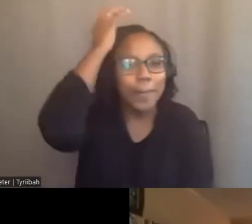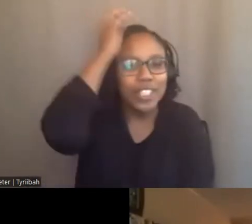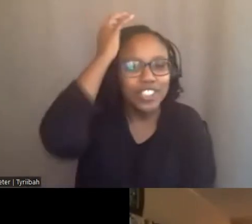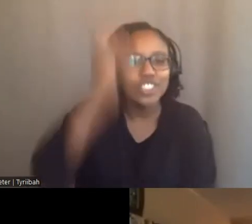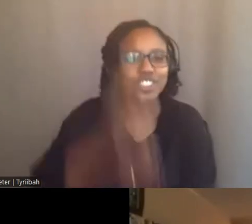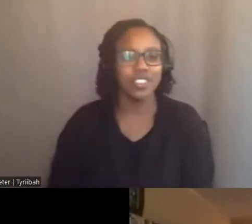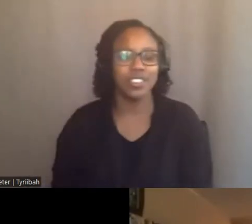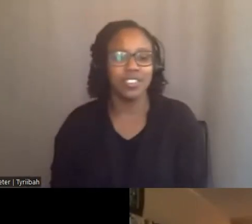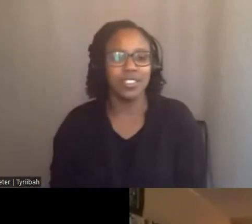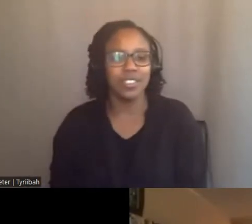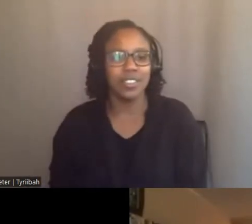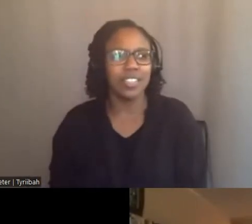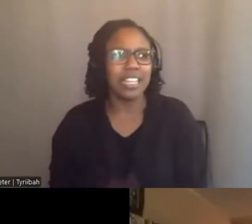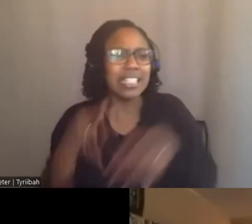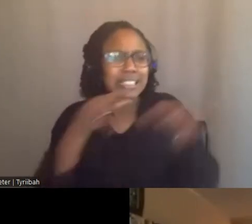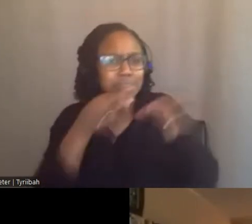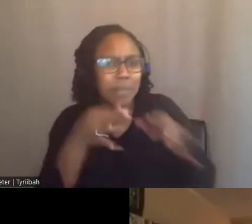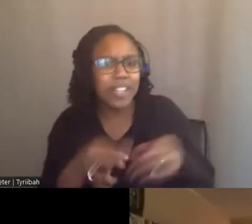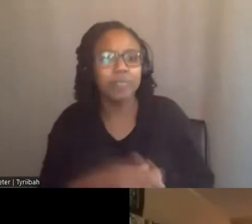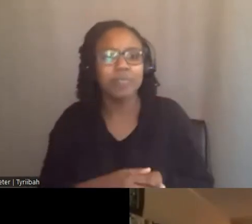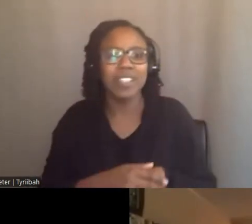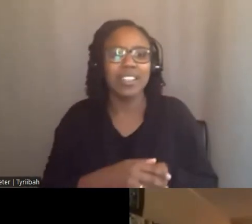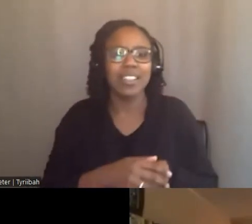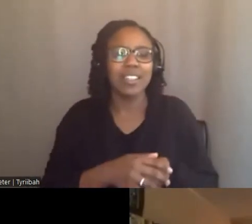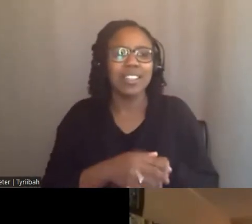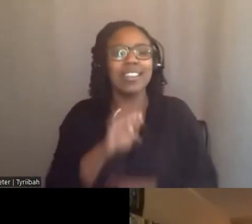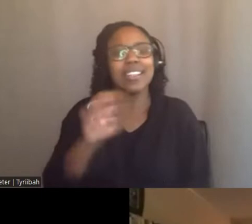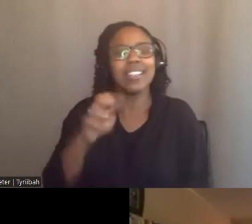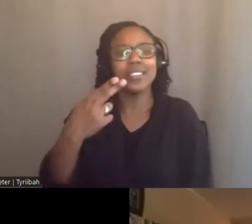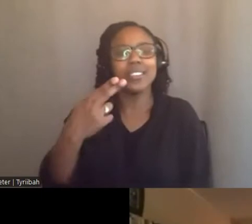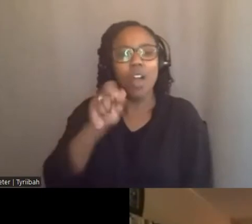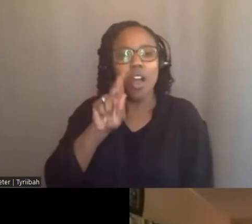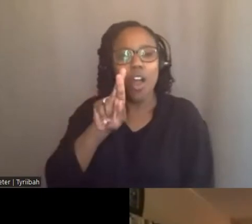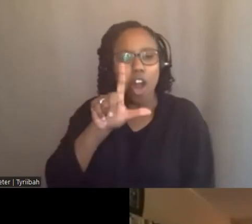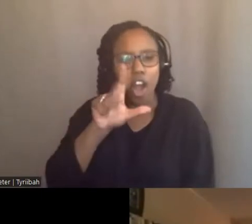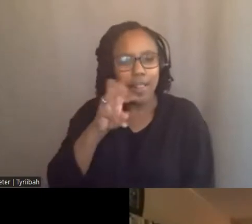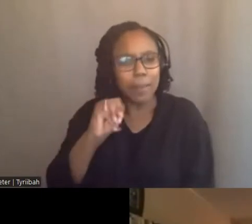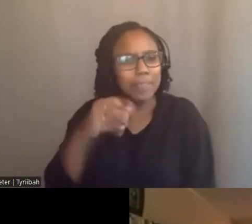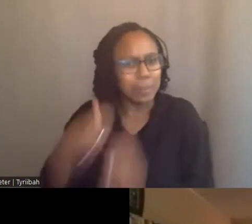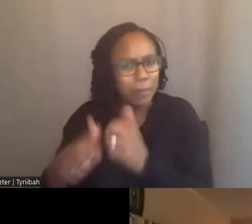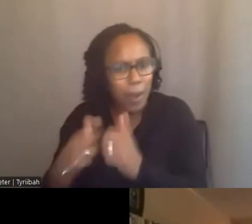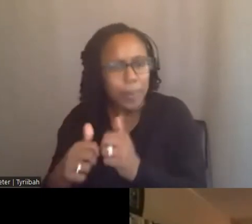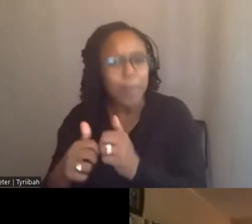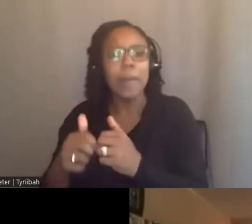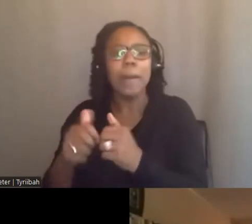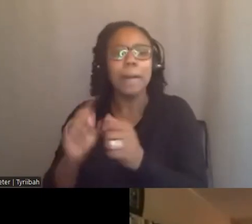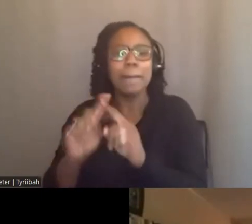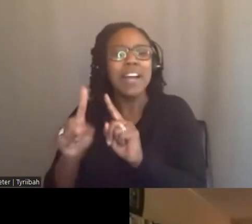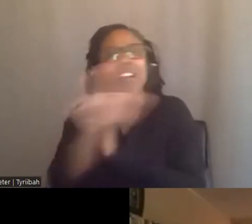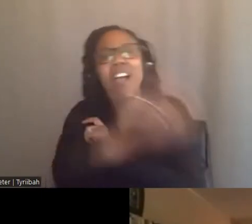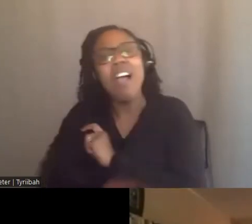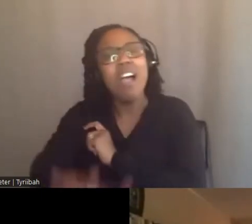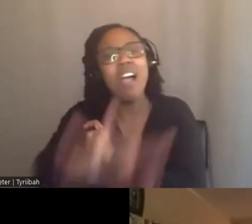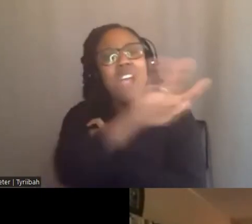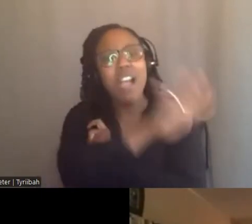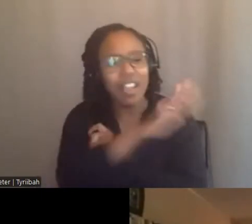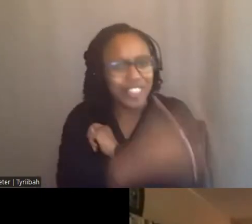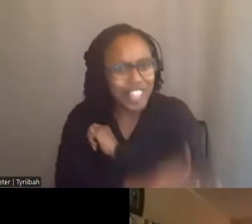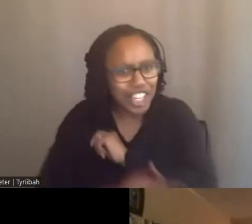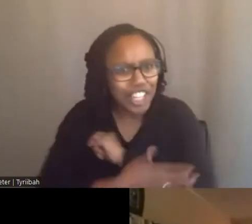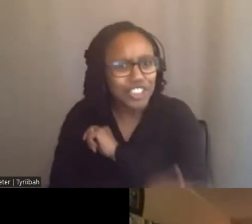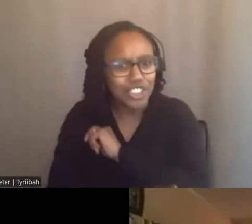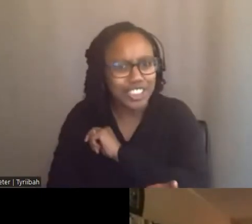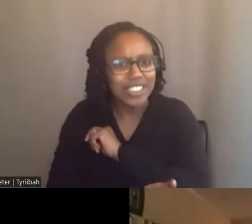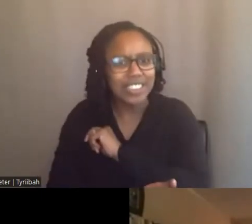in East Harlem, where they organized, but also across the country. essentially the 1950s produced